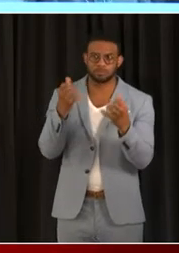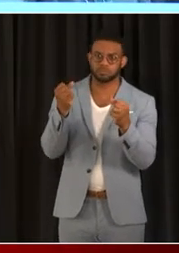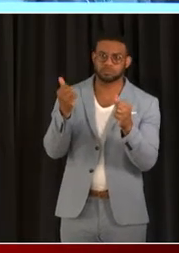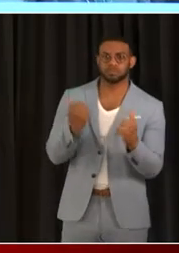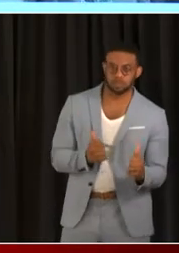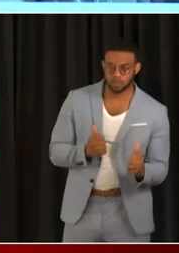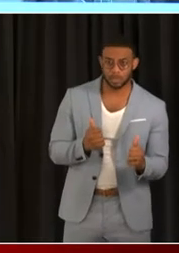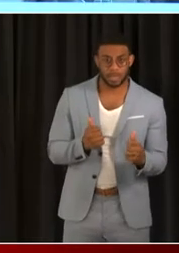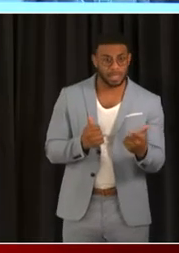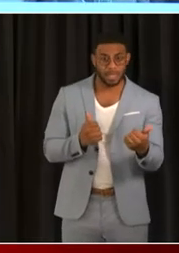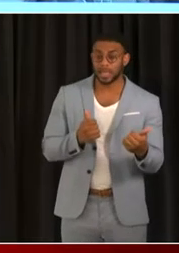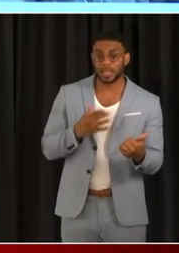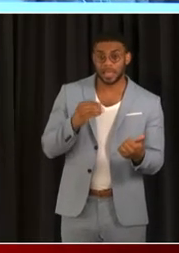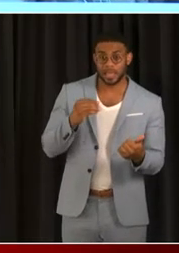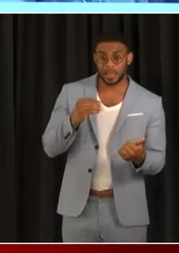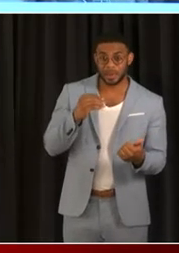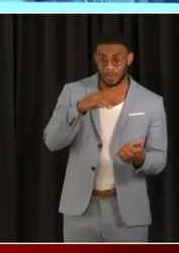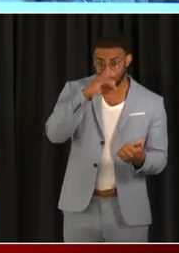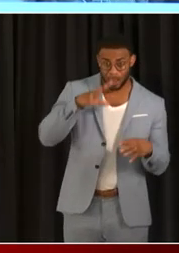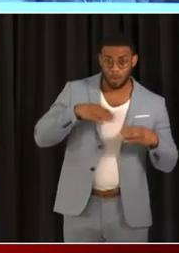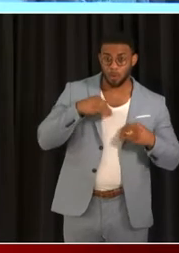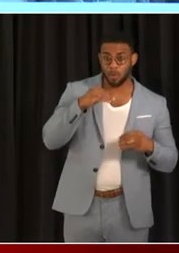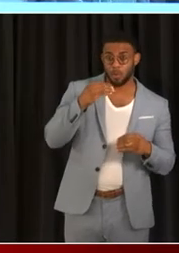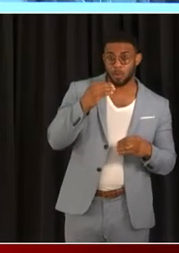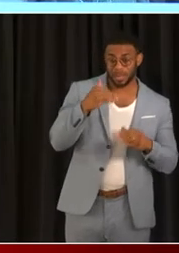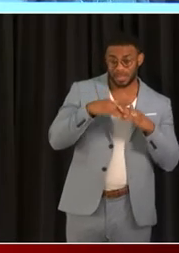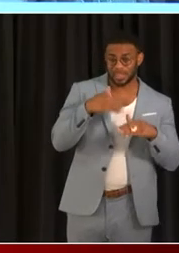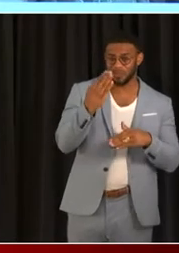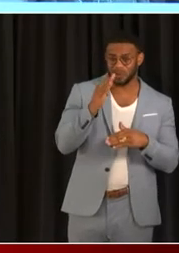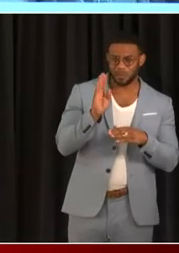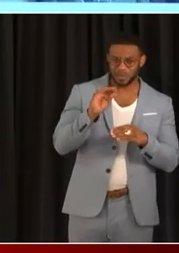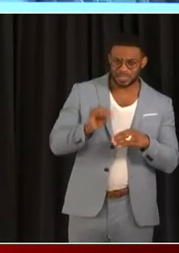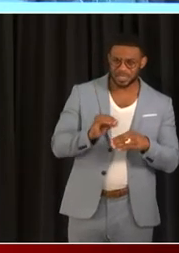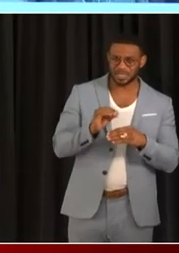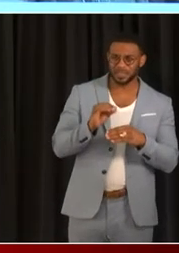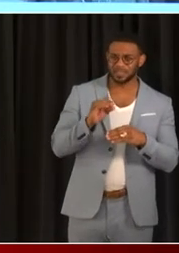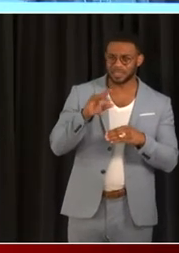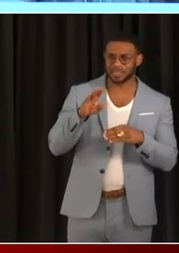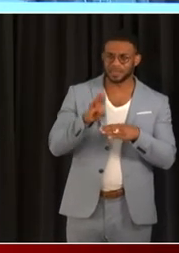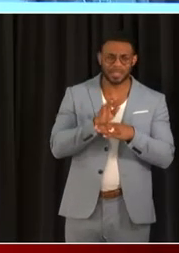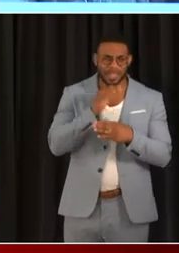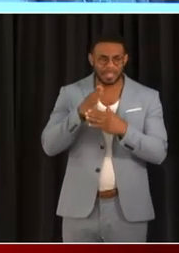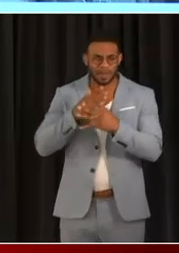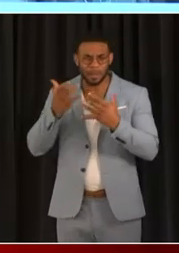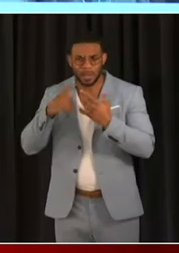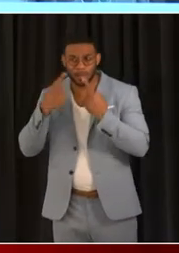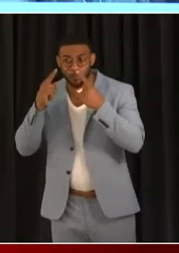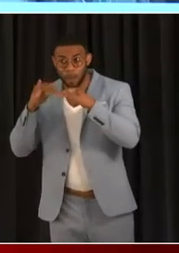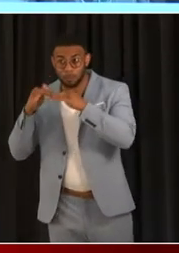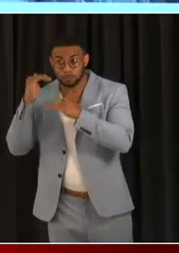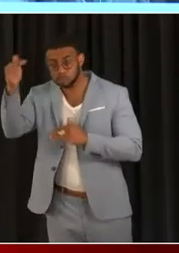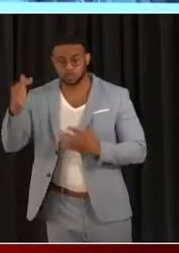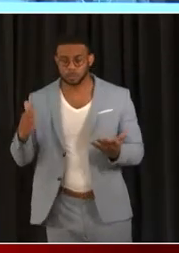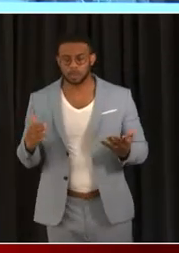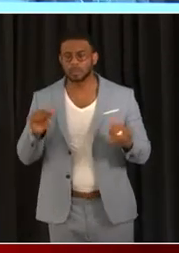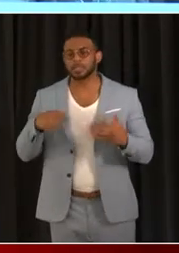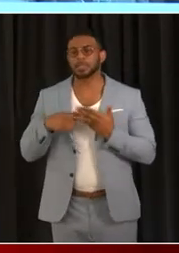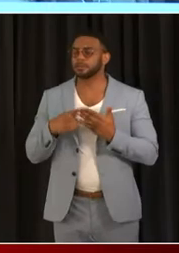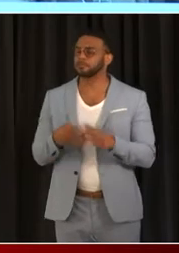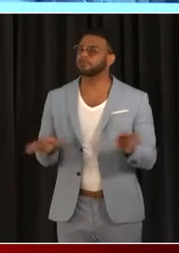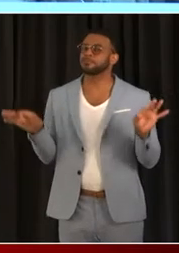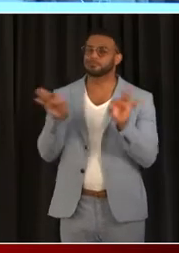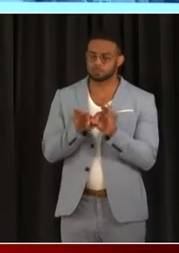own less than 14% of the district's businesses and aren't really sharing as much in the prosperity. And so this